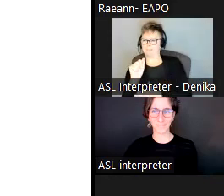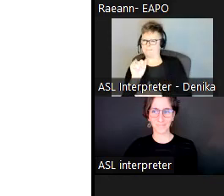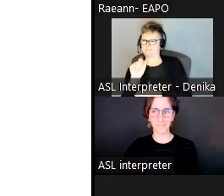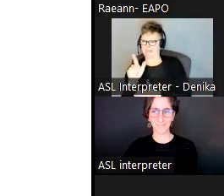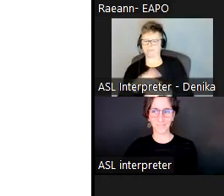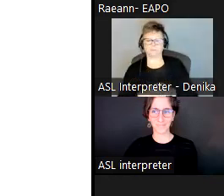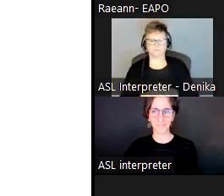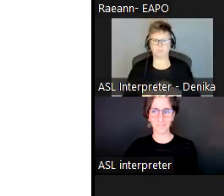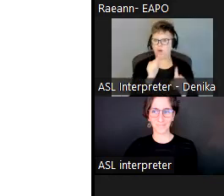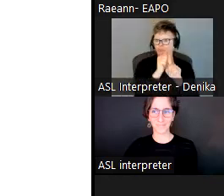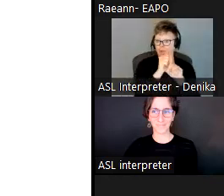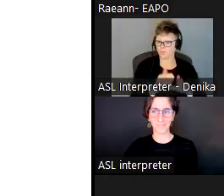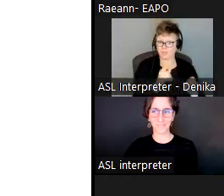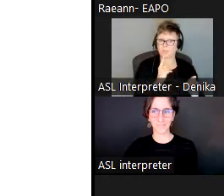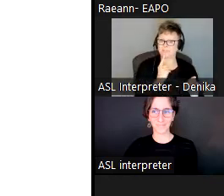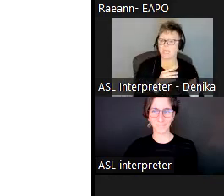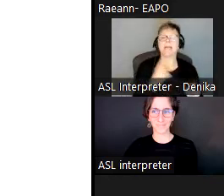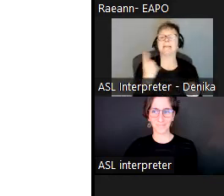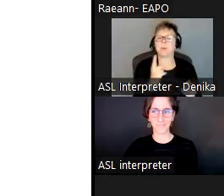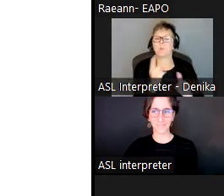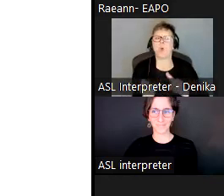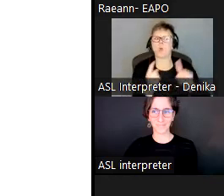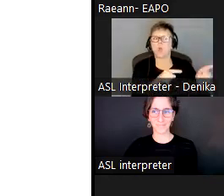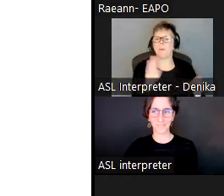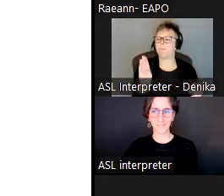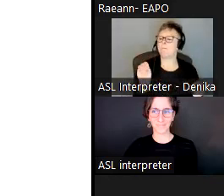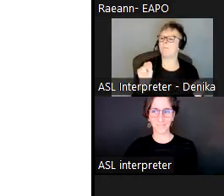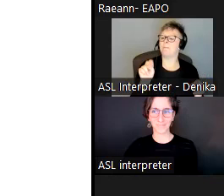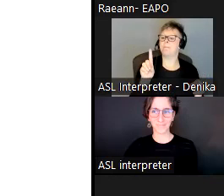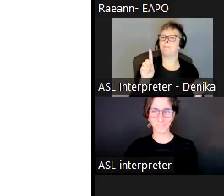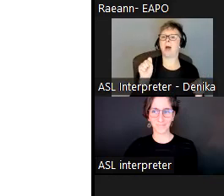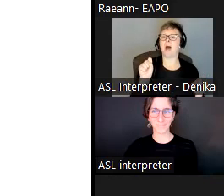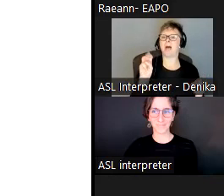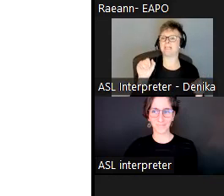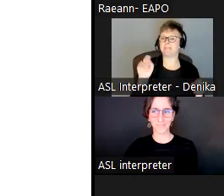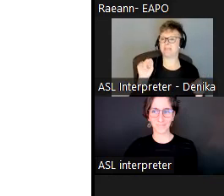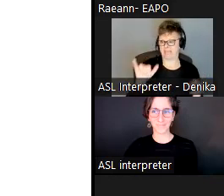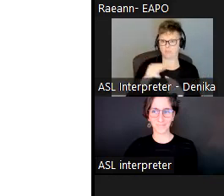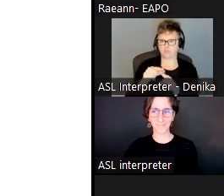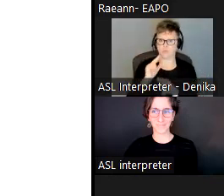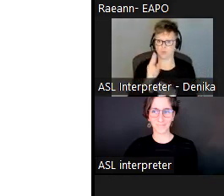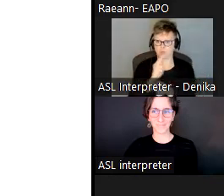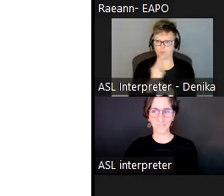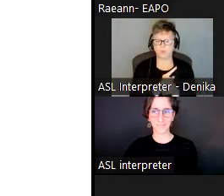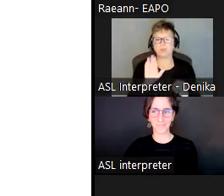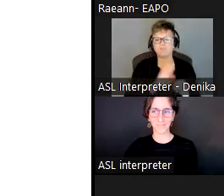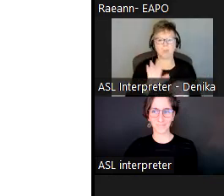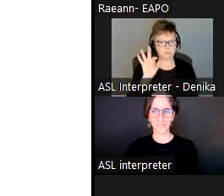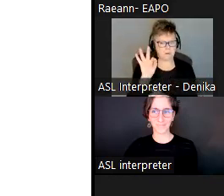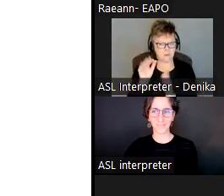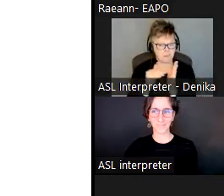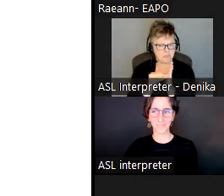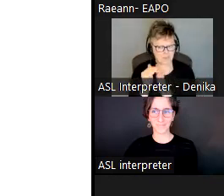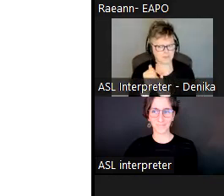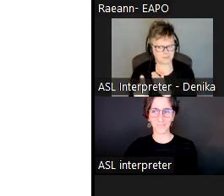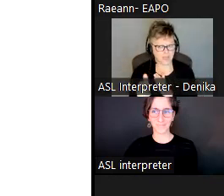tell them that a bondsman will come and pick up the money. And it's usually around the $9,000 because banks need to